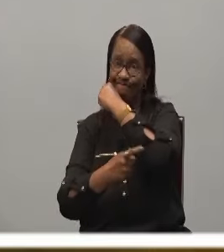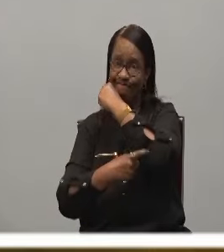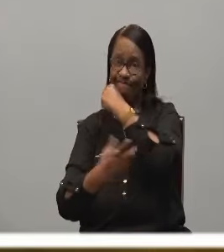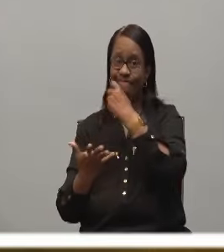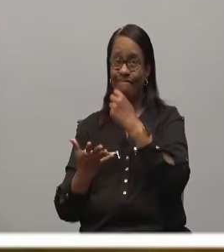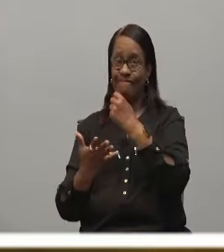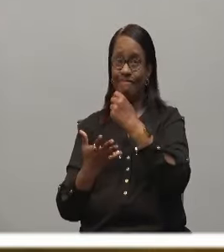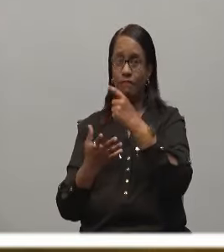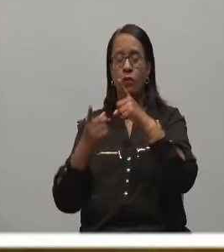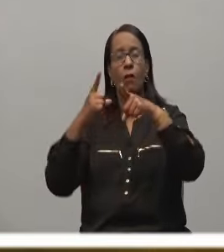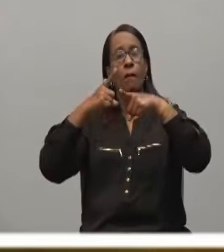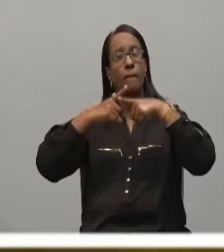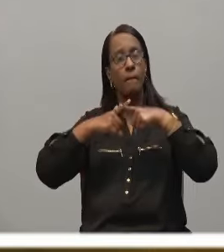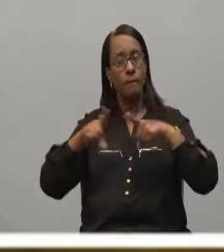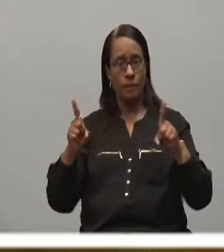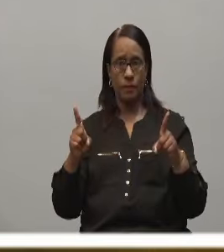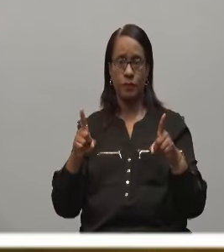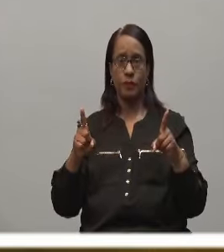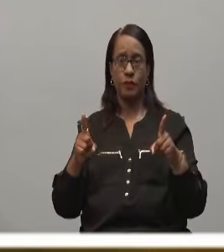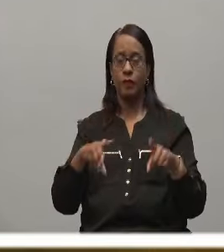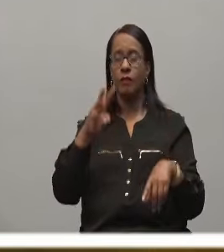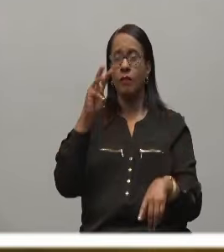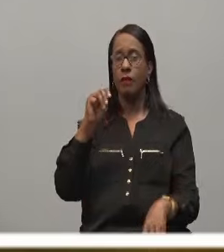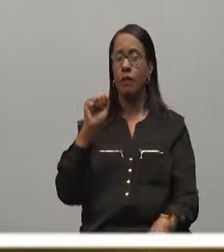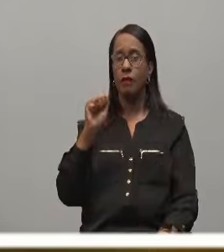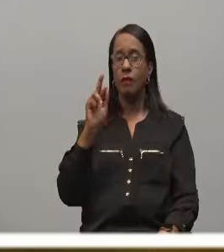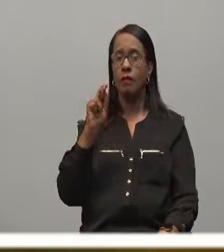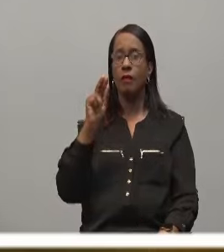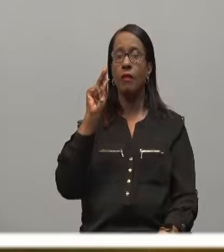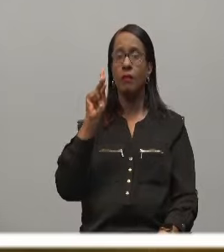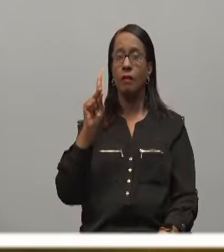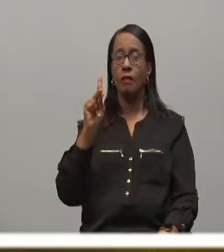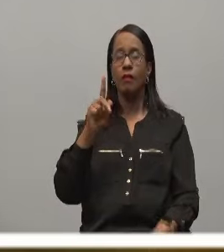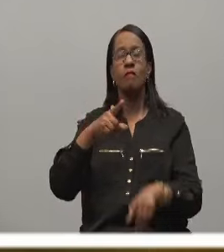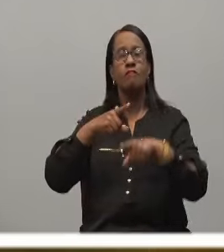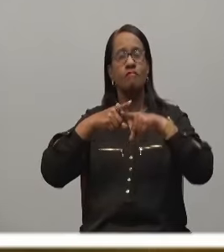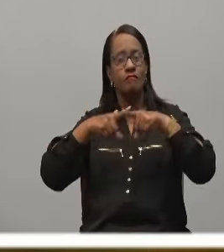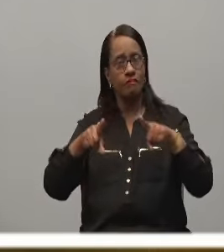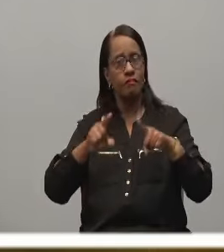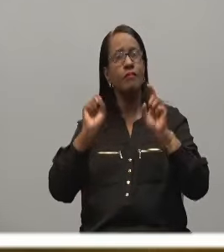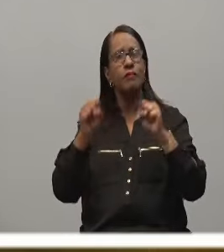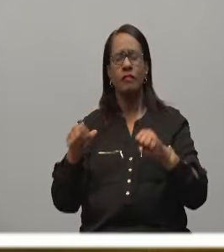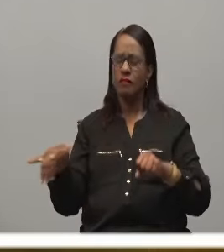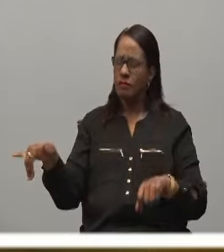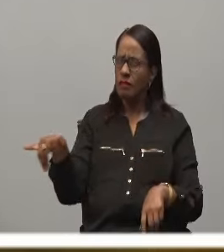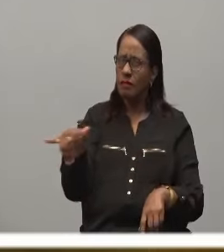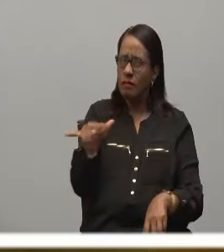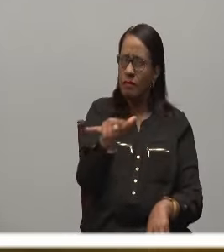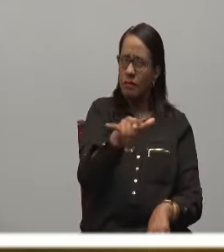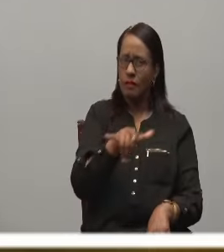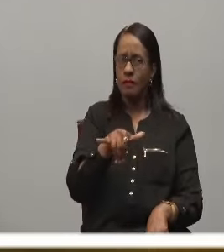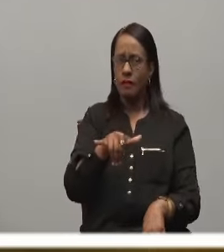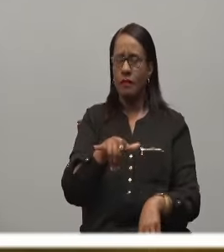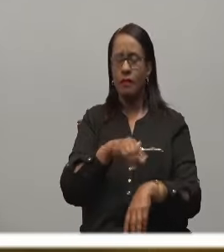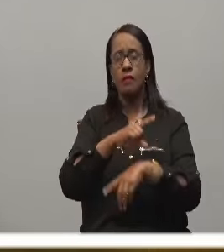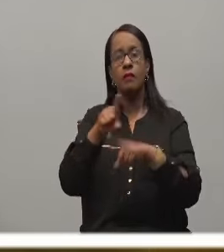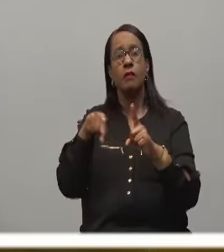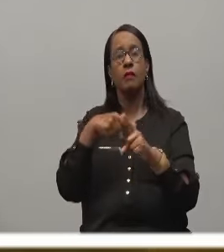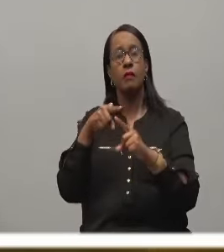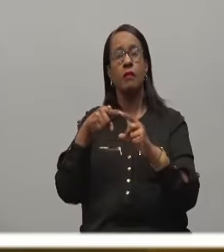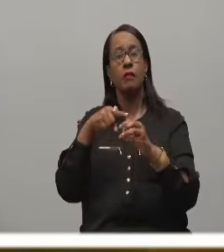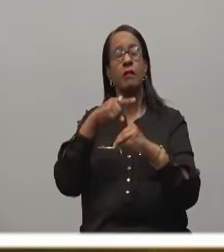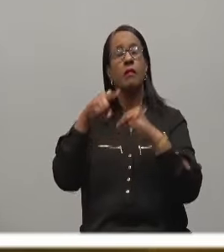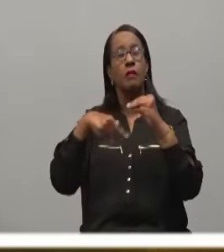The Spirit drove Jesus out into the wilderness, and he remained there for 40 days and